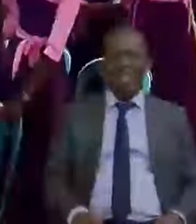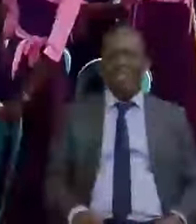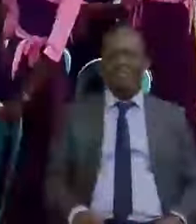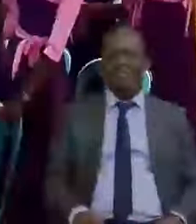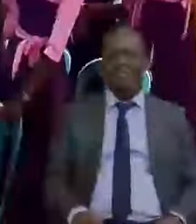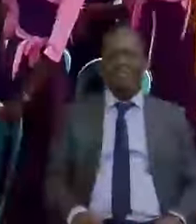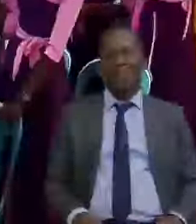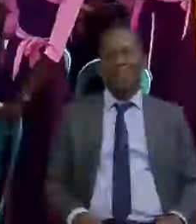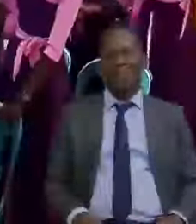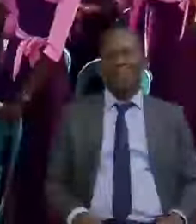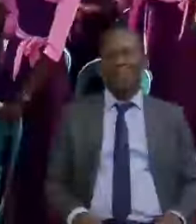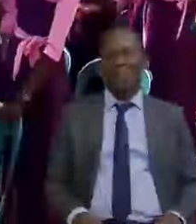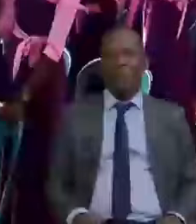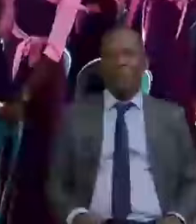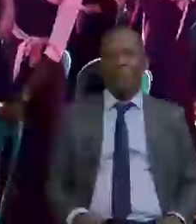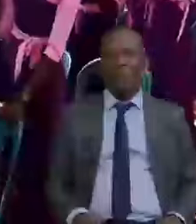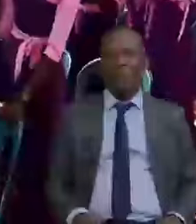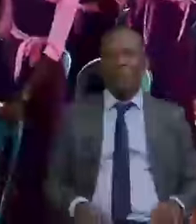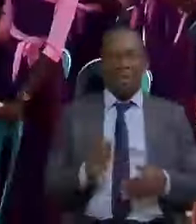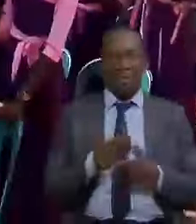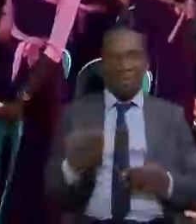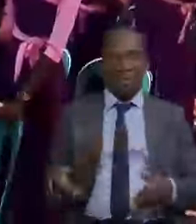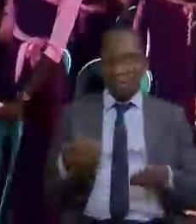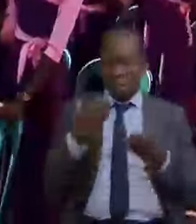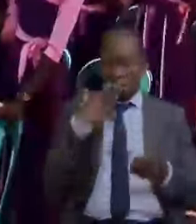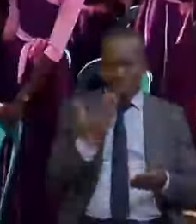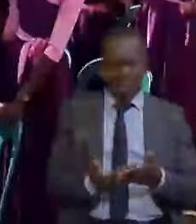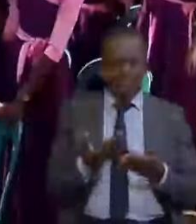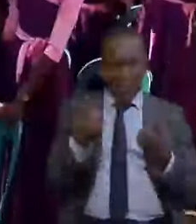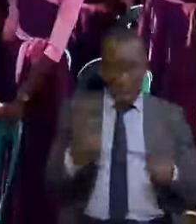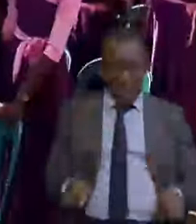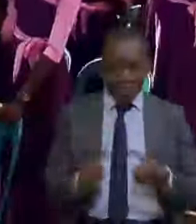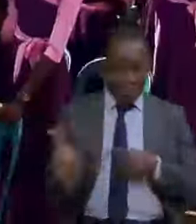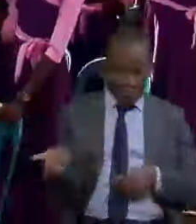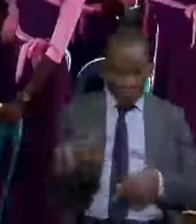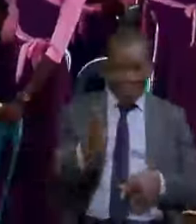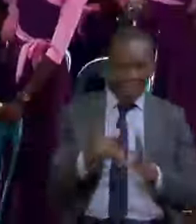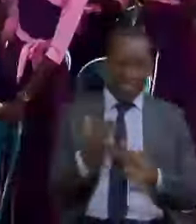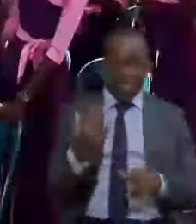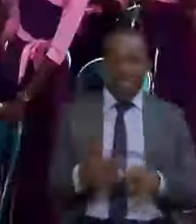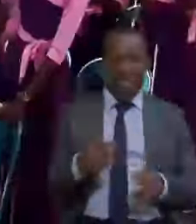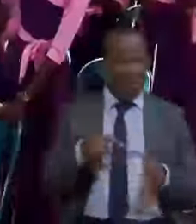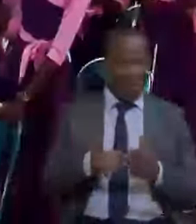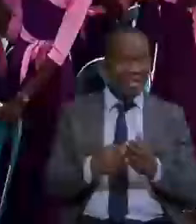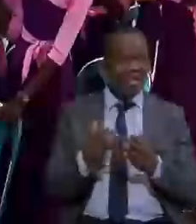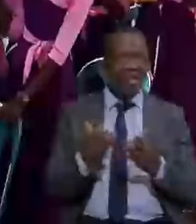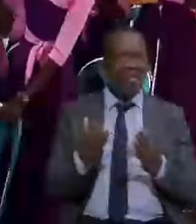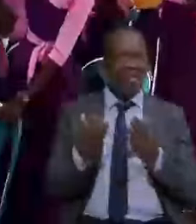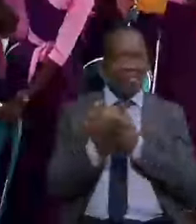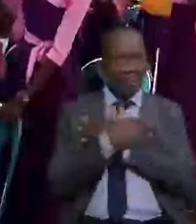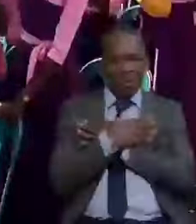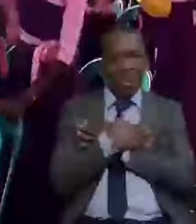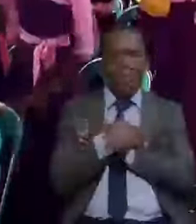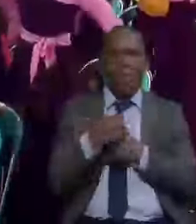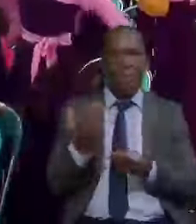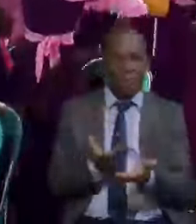Something good is coming your way. This Sunday morning, special Sunday morning, the Lord